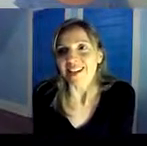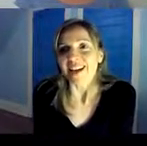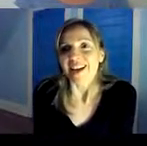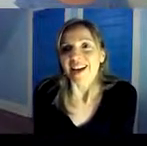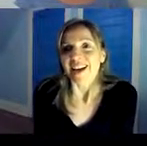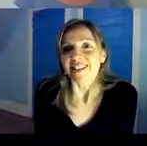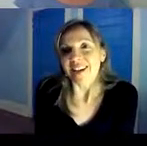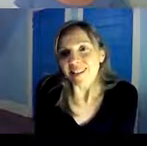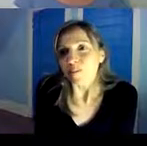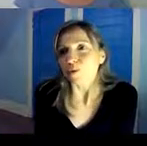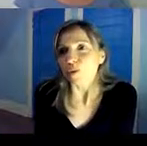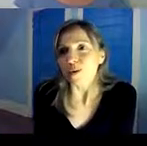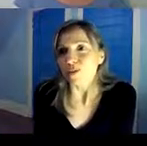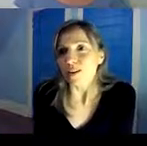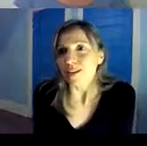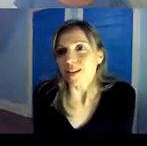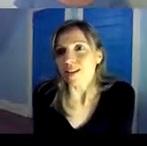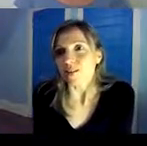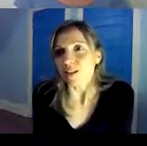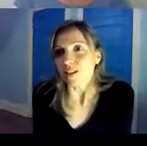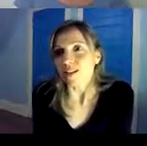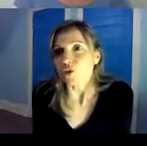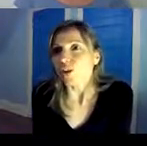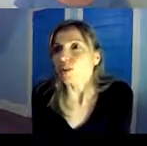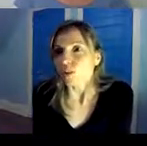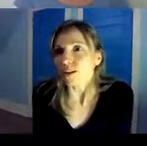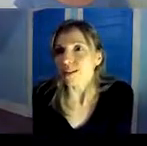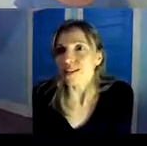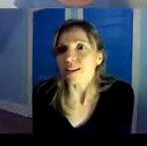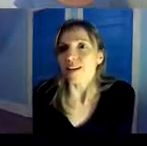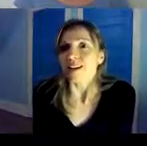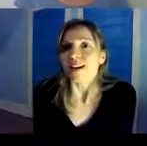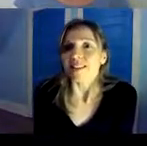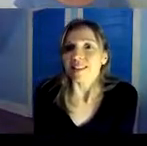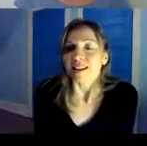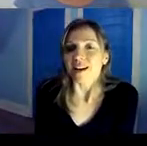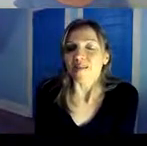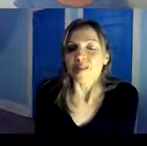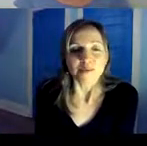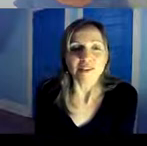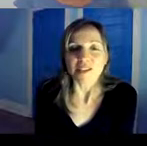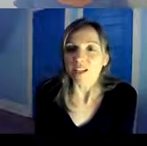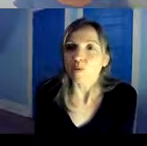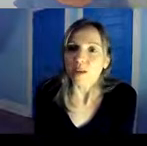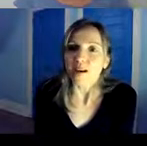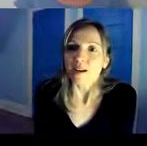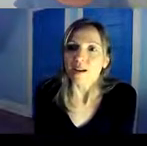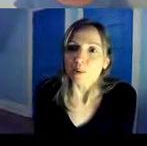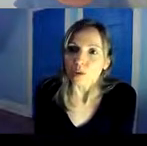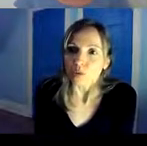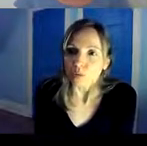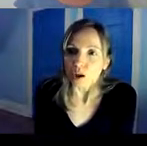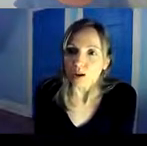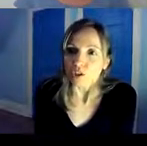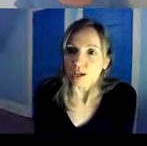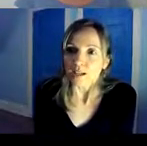alleys. And I think most homeowners don't have any idea what it is and try to ignore it. And we have a neighbor that put